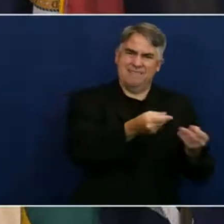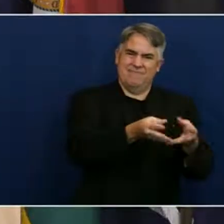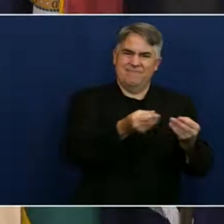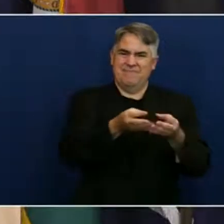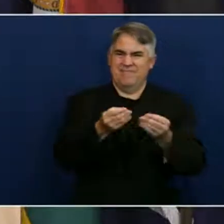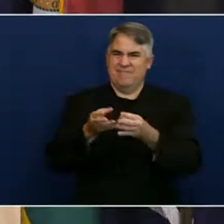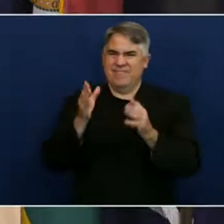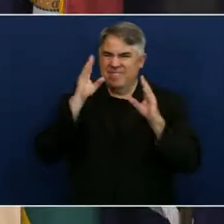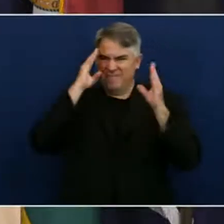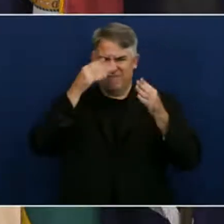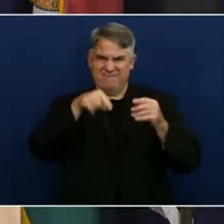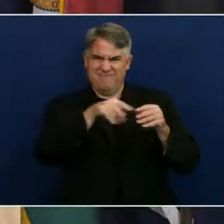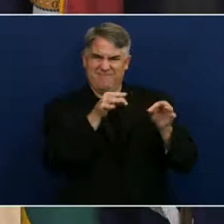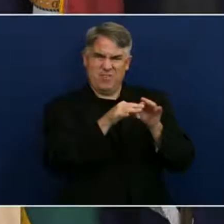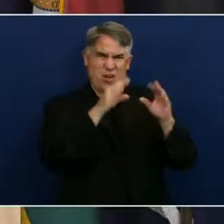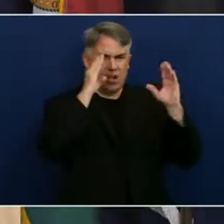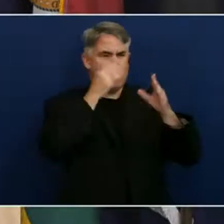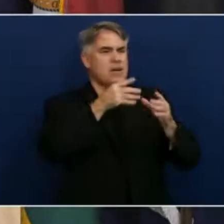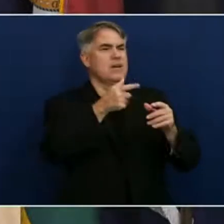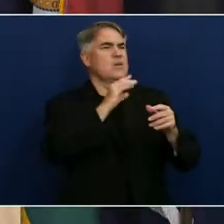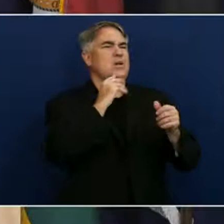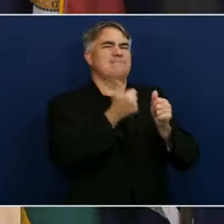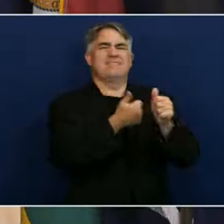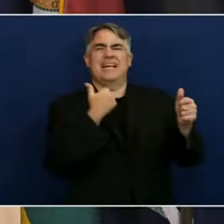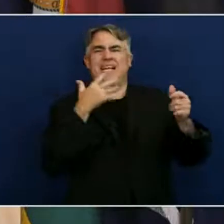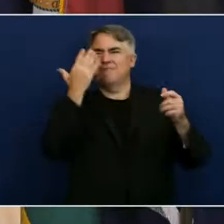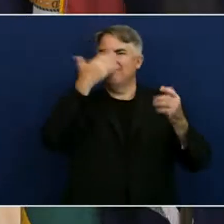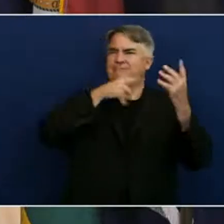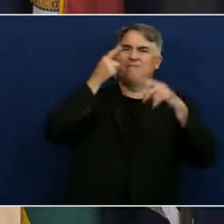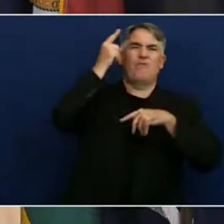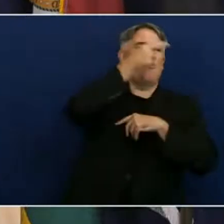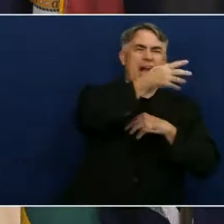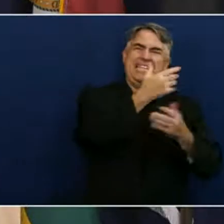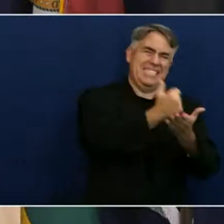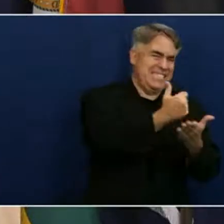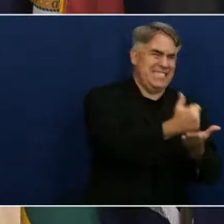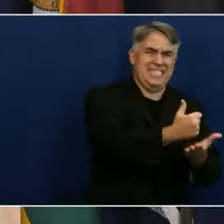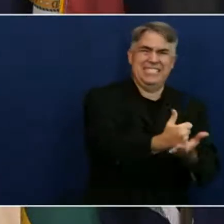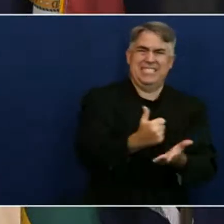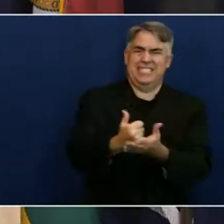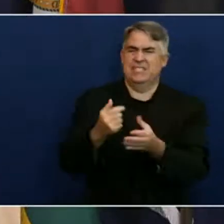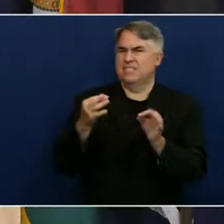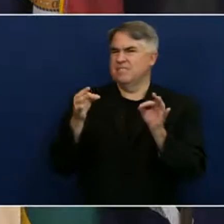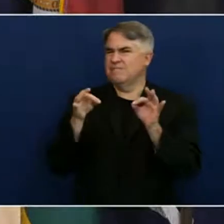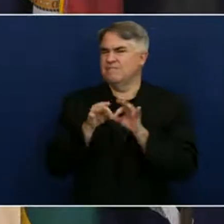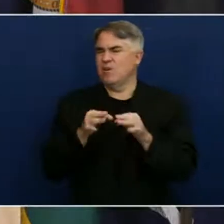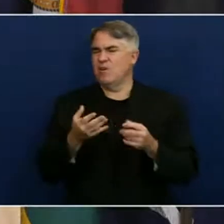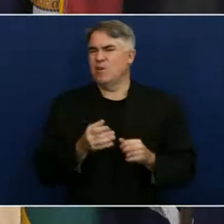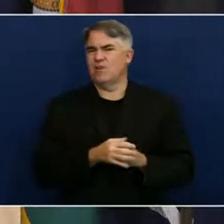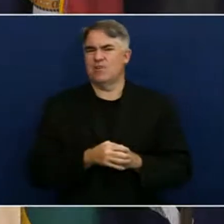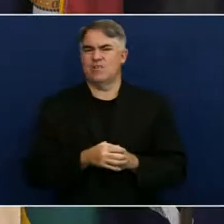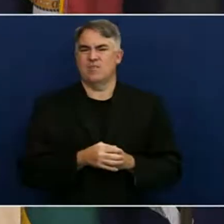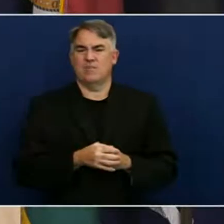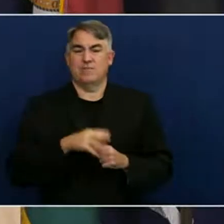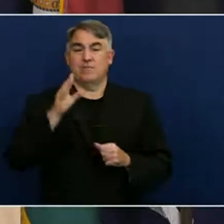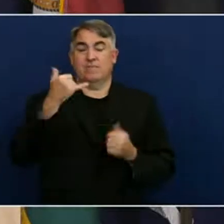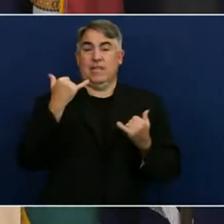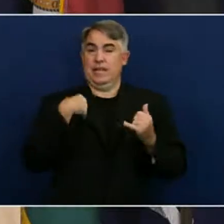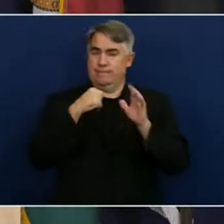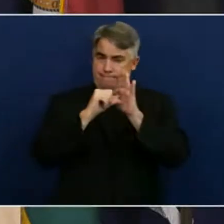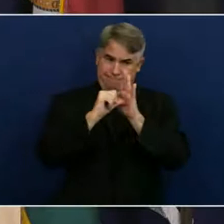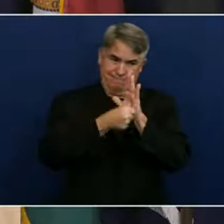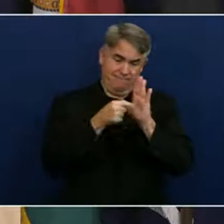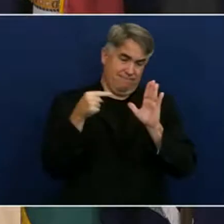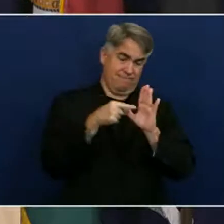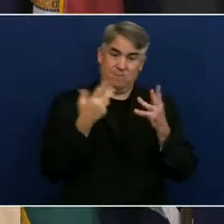less, the folks that have not been able to get vaccinated just yet. So I do want to continue to folks to emphasize that it's really important to get